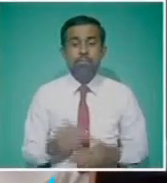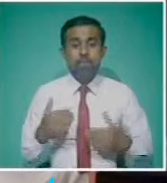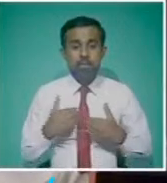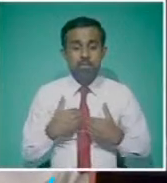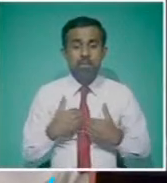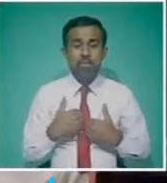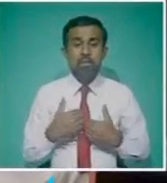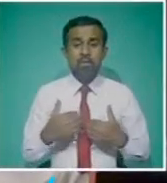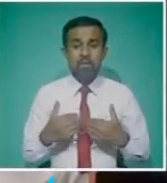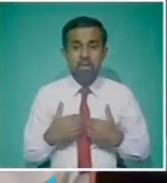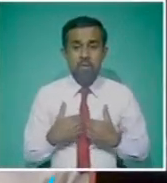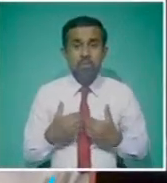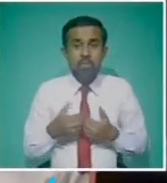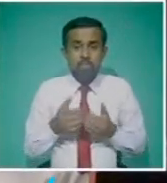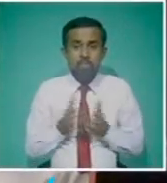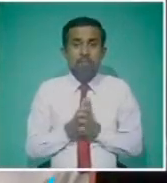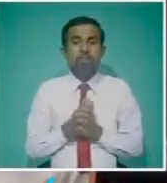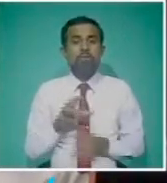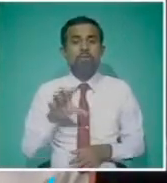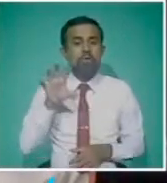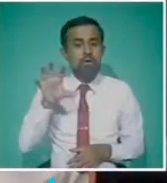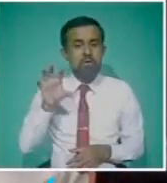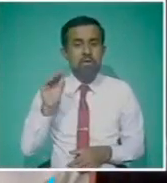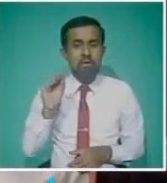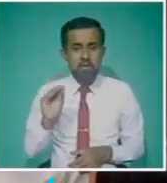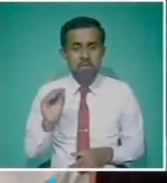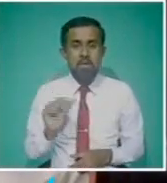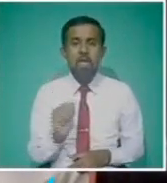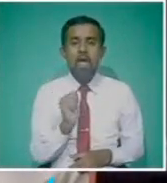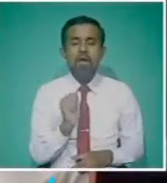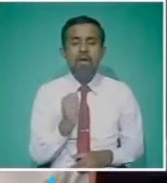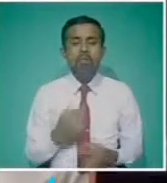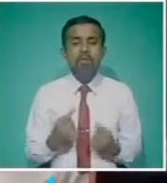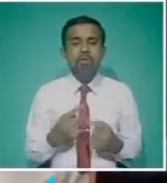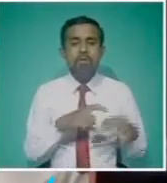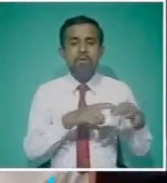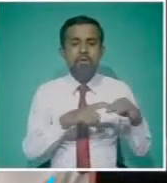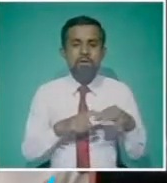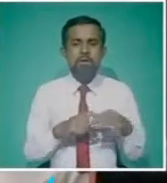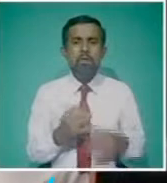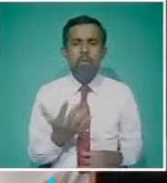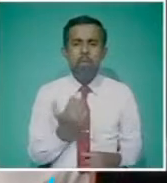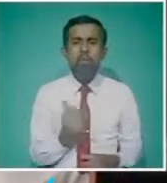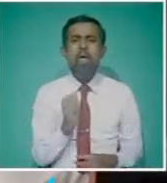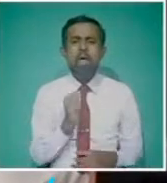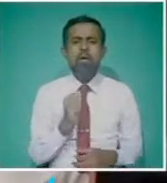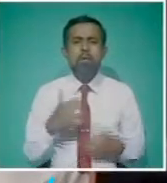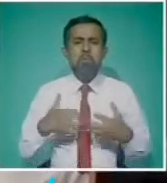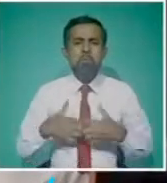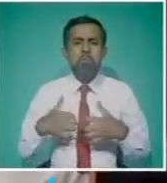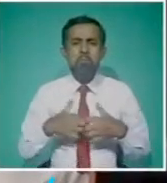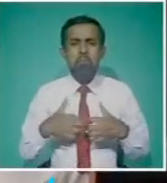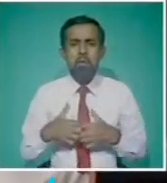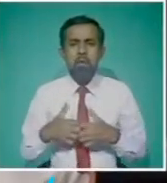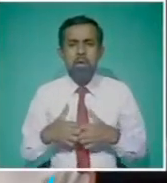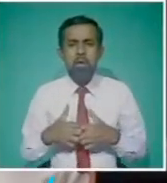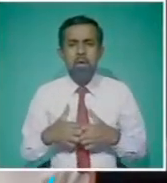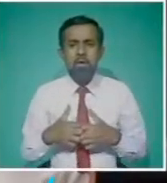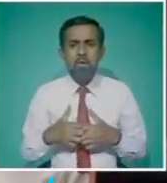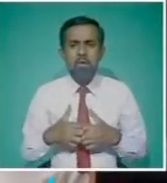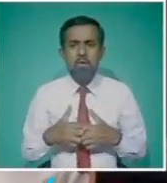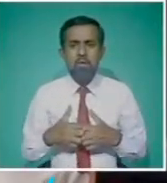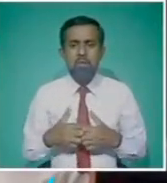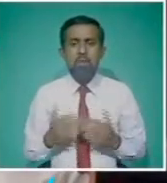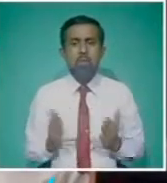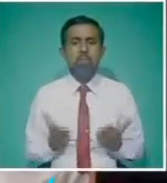Why do you need a figurehead president? I remember the late Mr. Siriwardana, editor of the Atta,